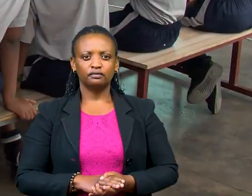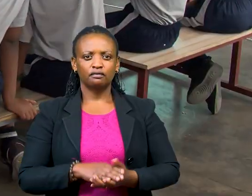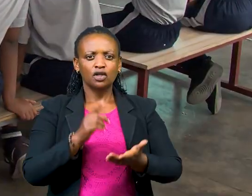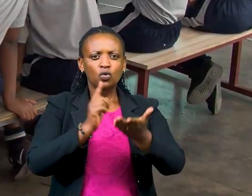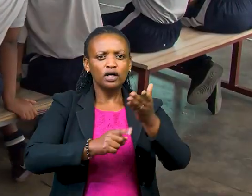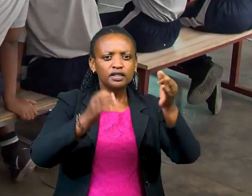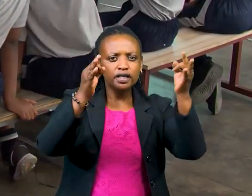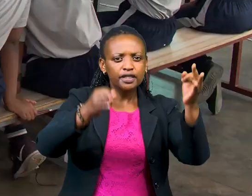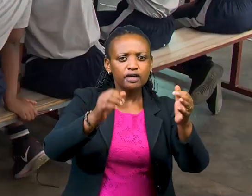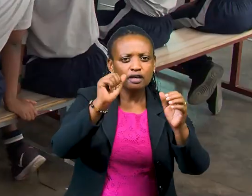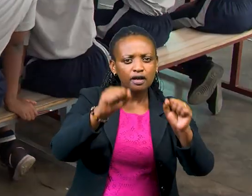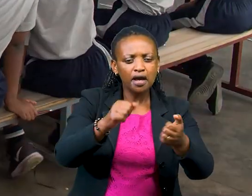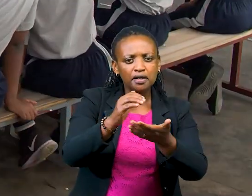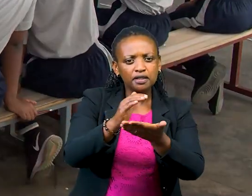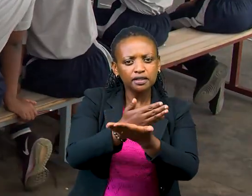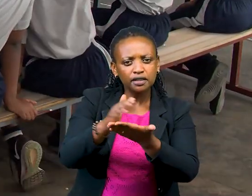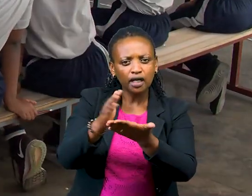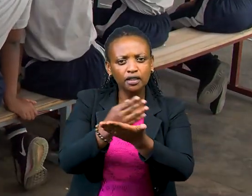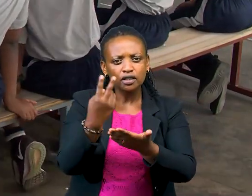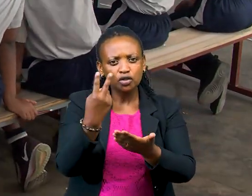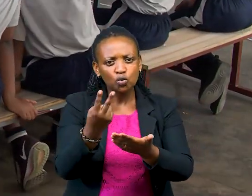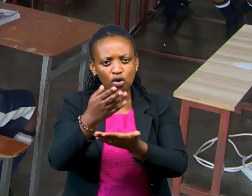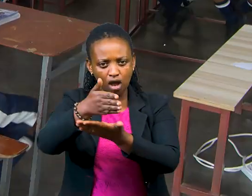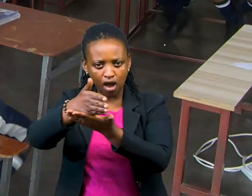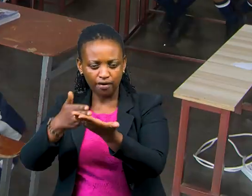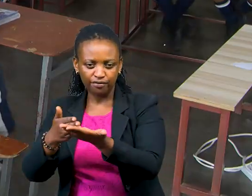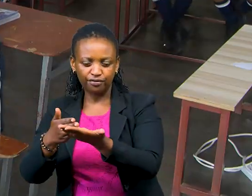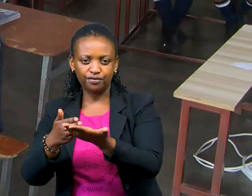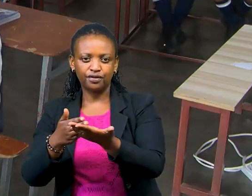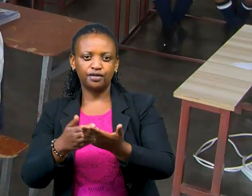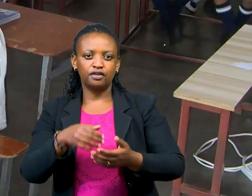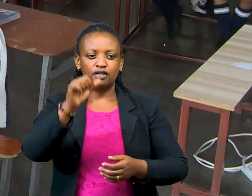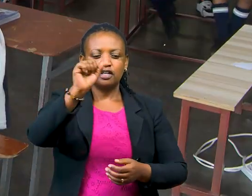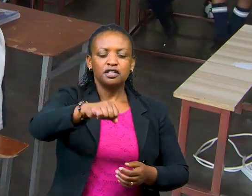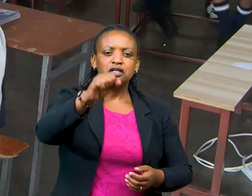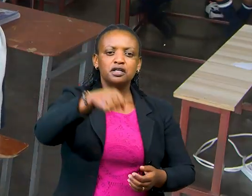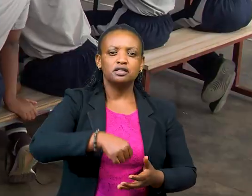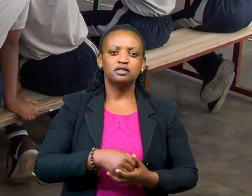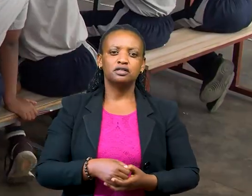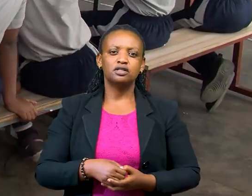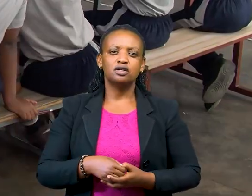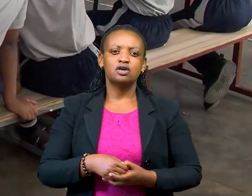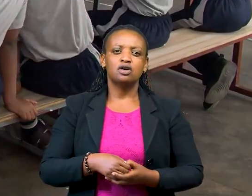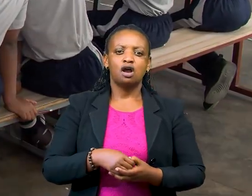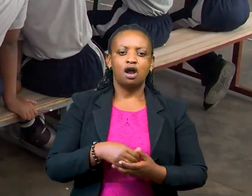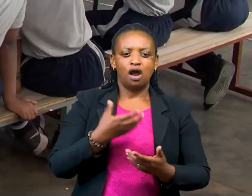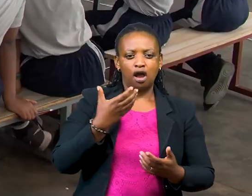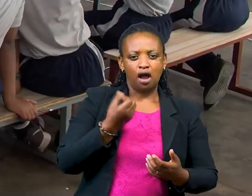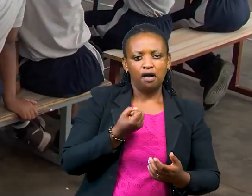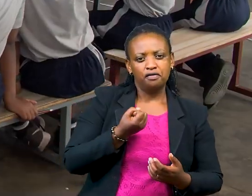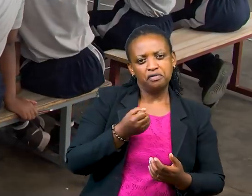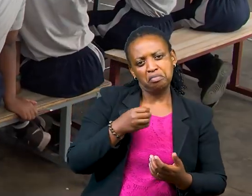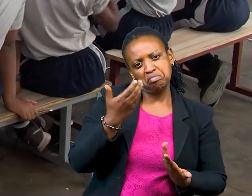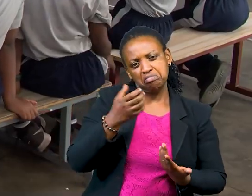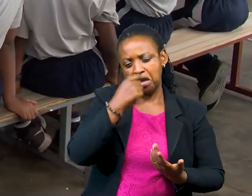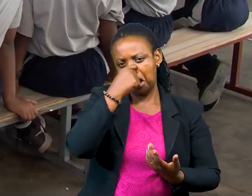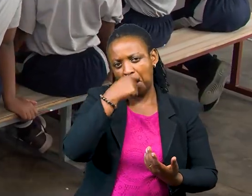The things that can be shared into a half. Yes? An apple,